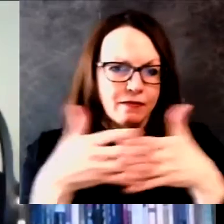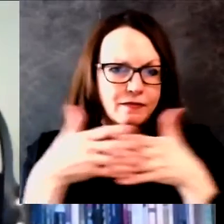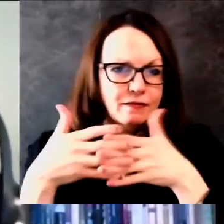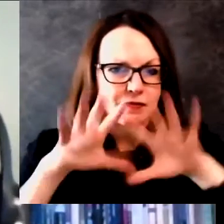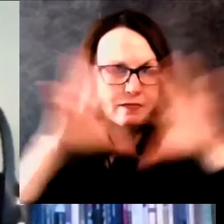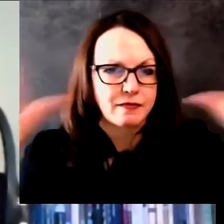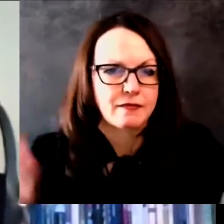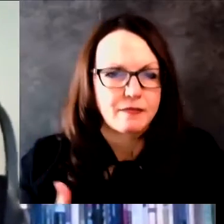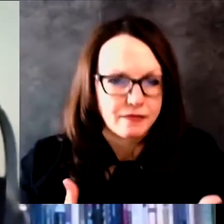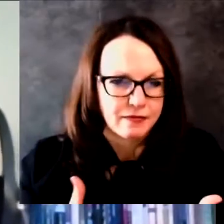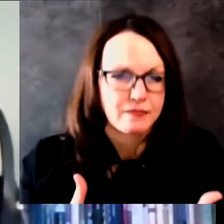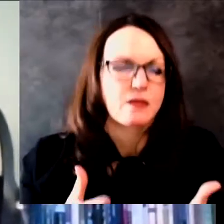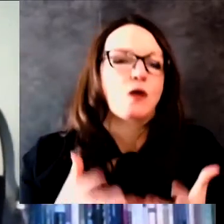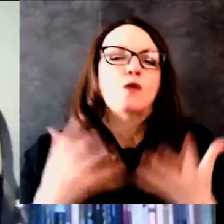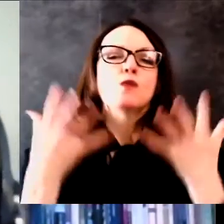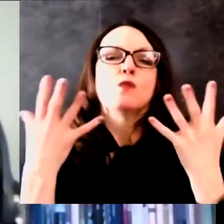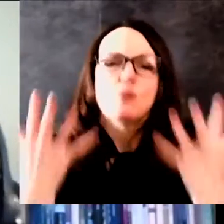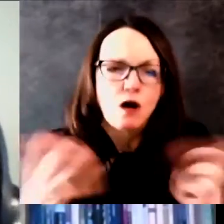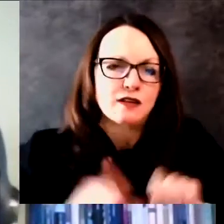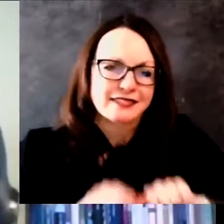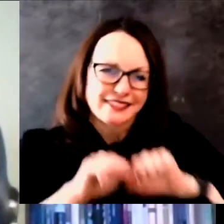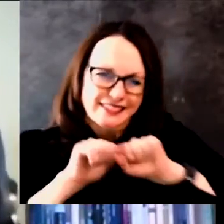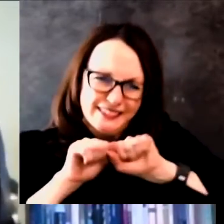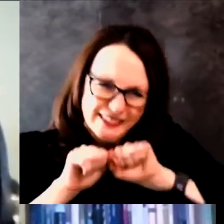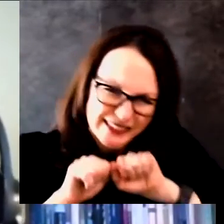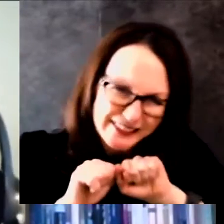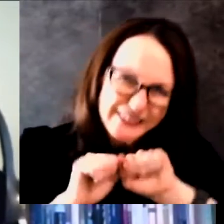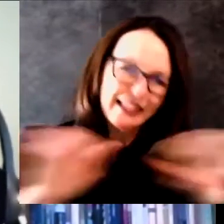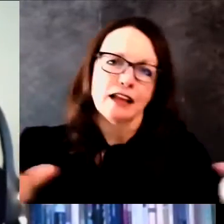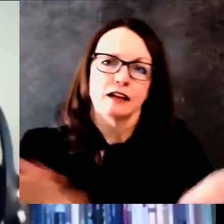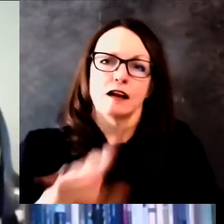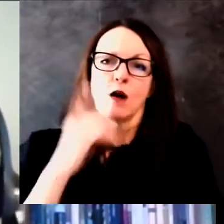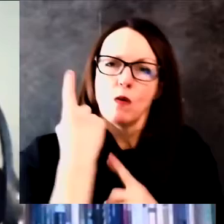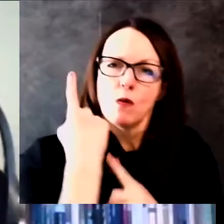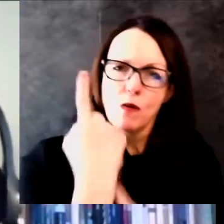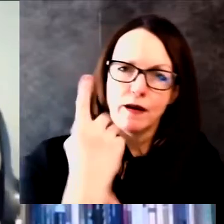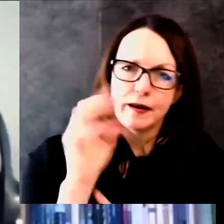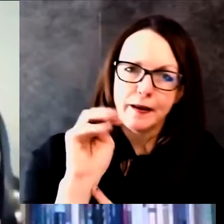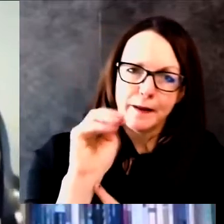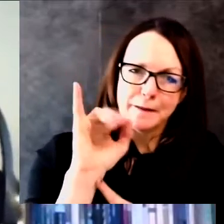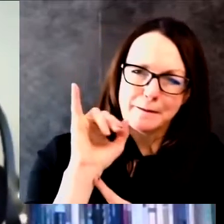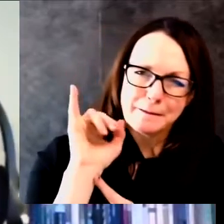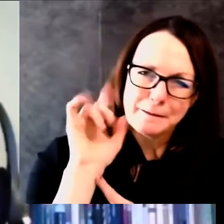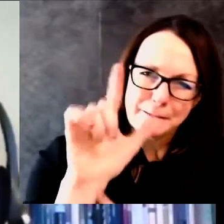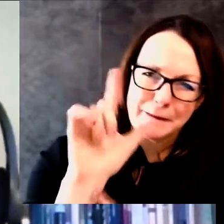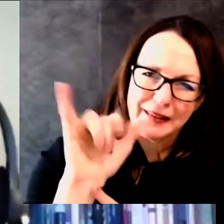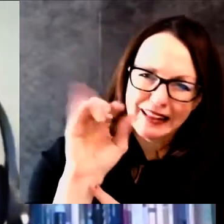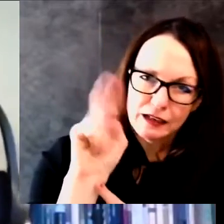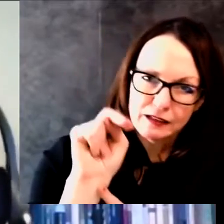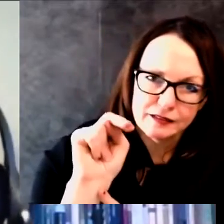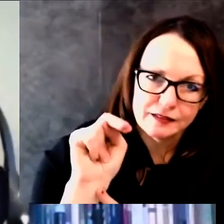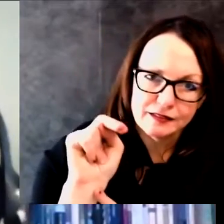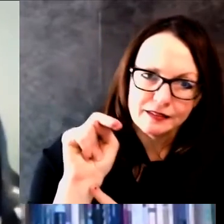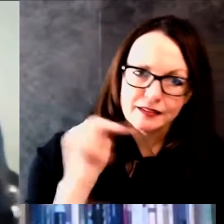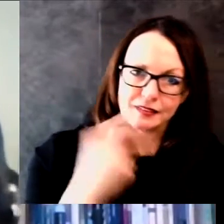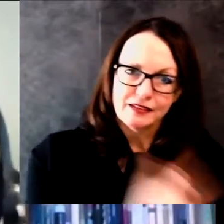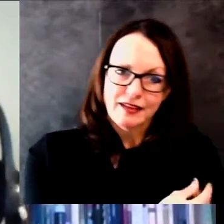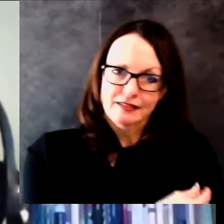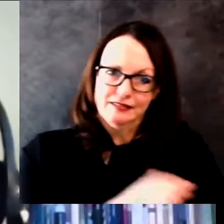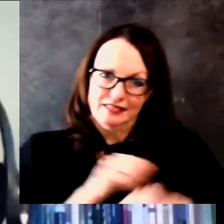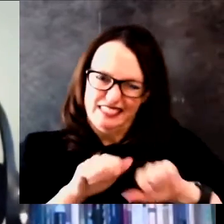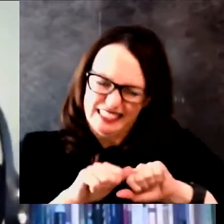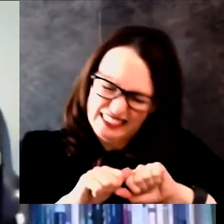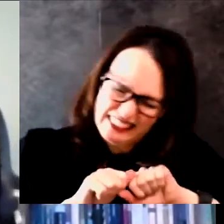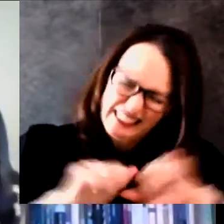mentioned, we were at 11,600 yesterday. We don't have a whole lot farther to go to get to 18,000 new first doses